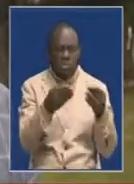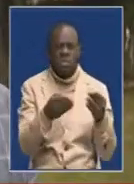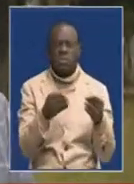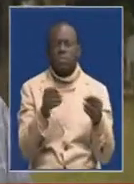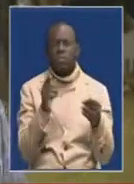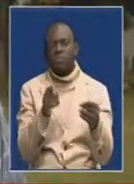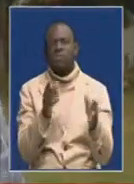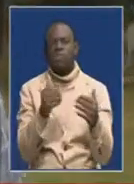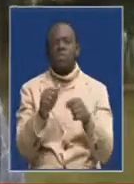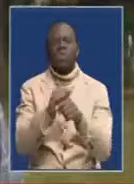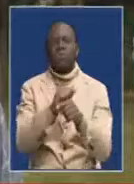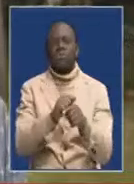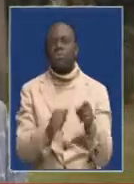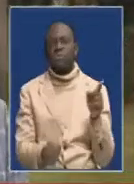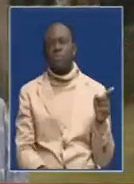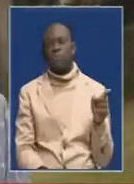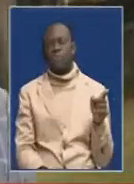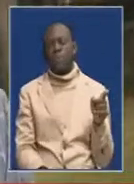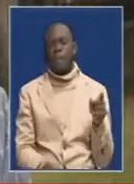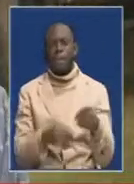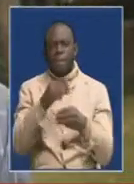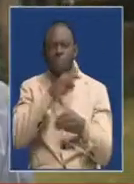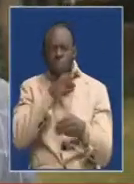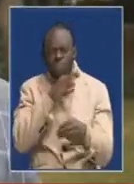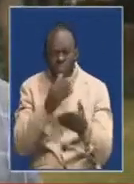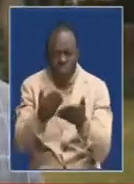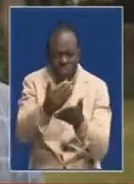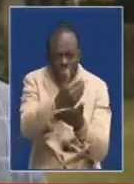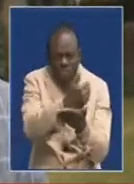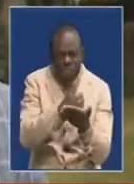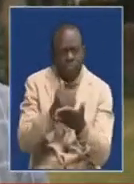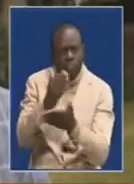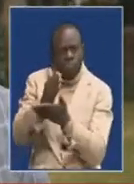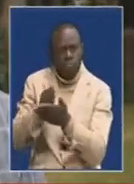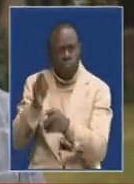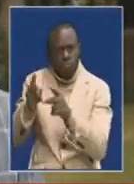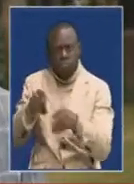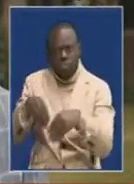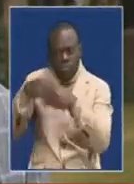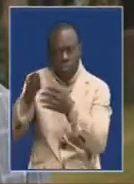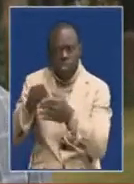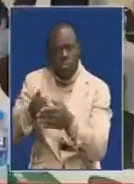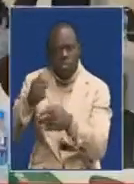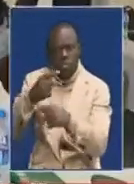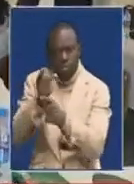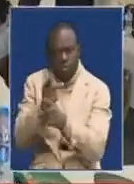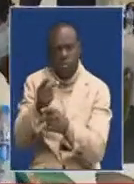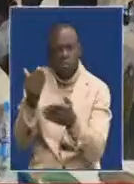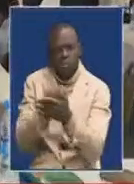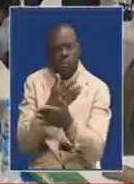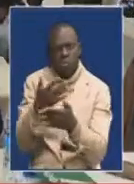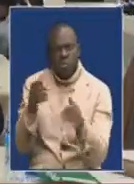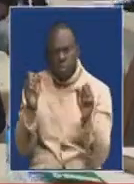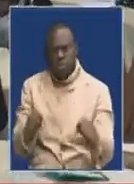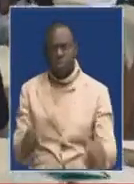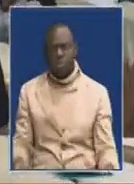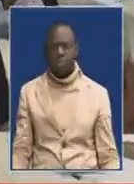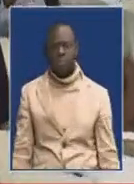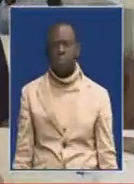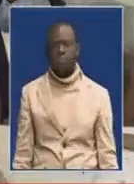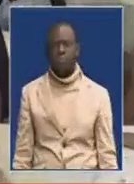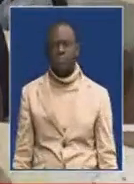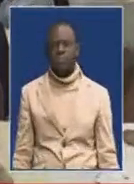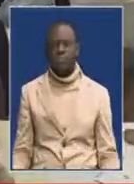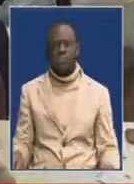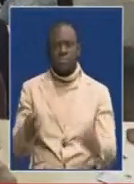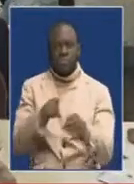chain can get this resource and send it to recycling to get new products. The participants have called for more of